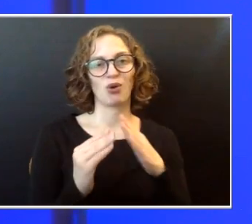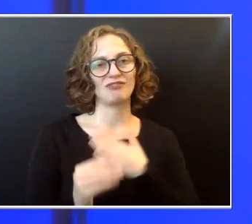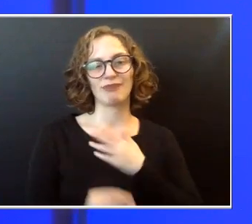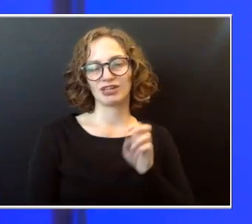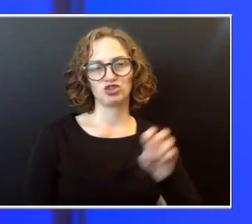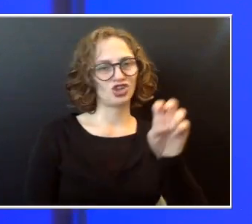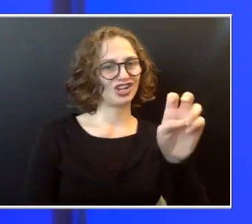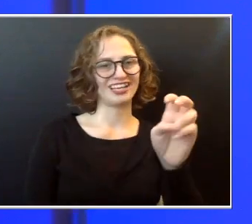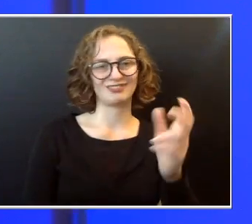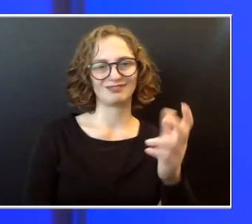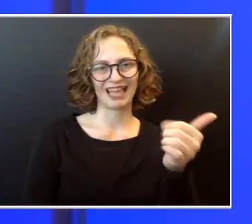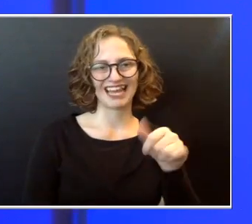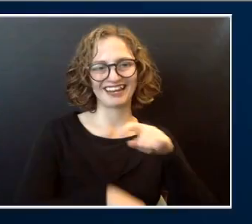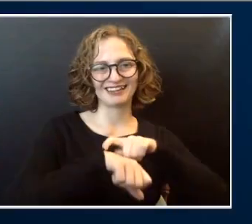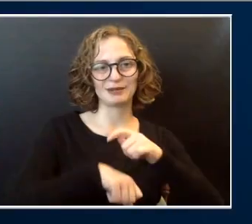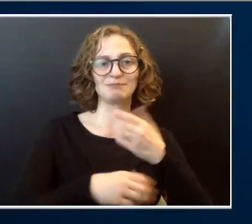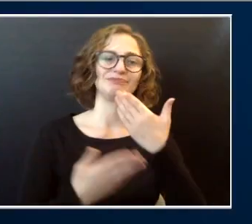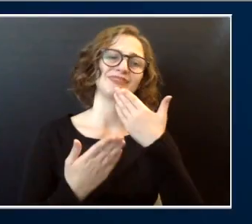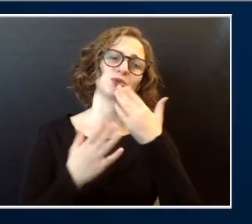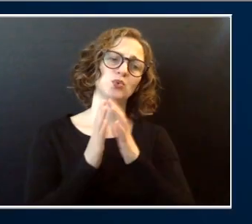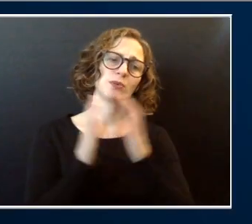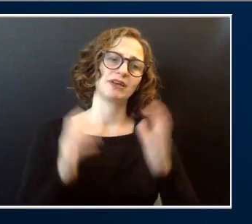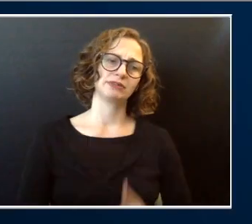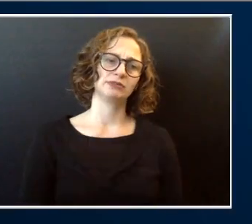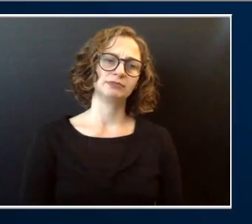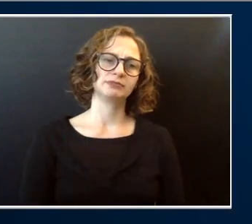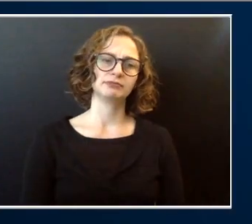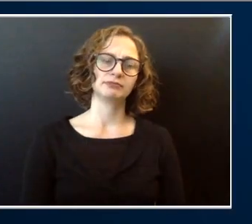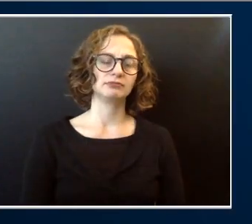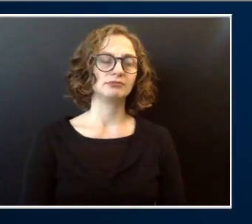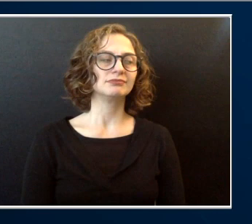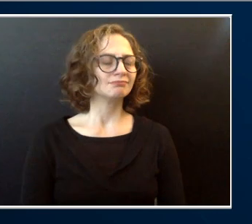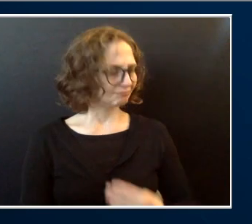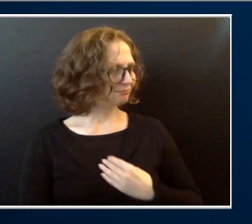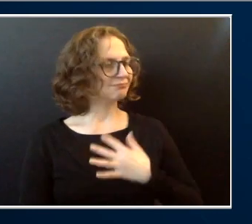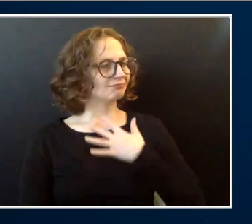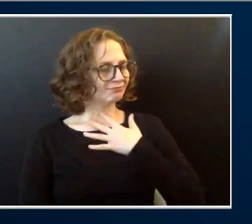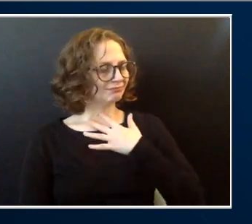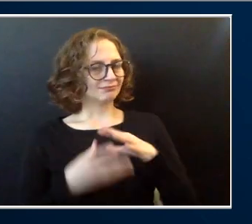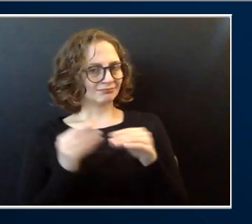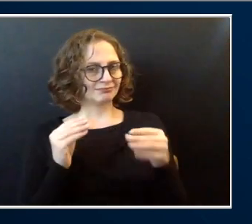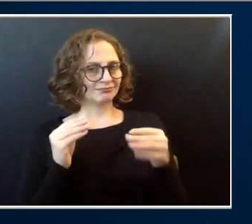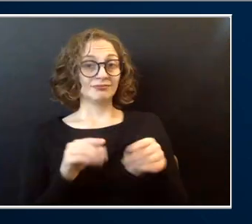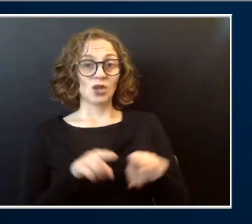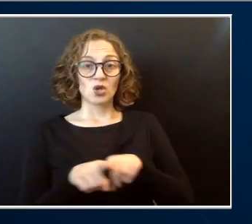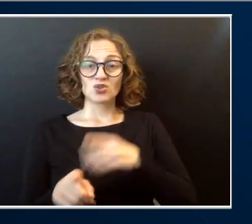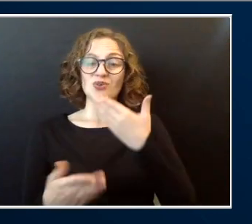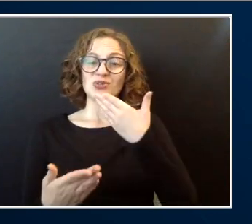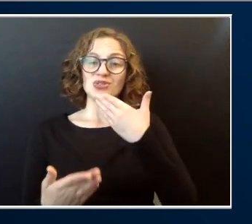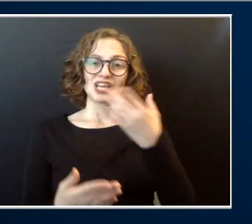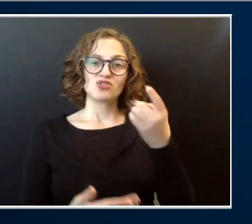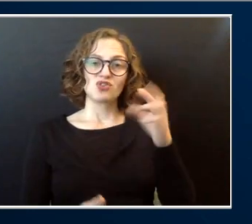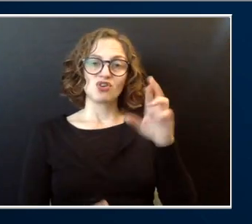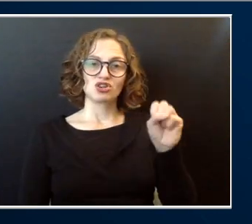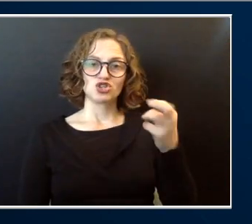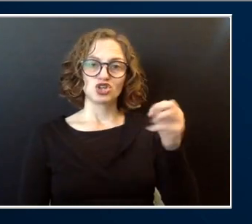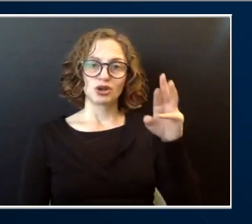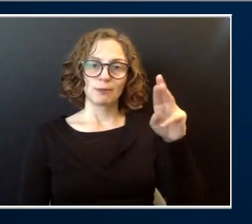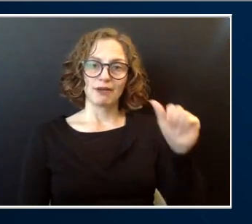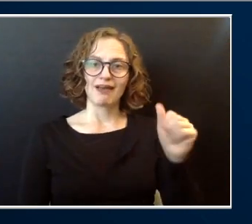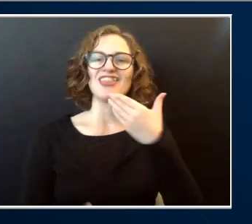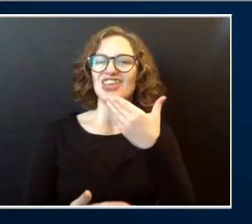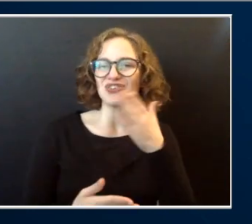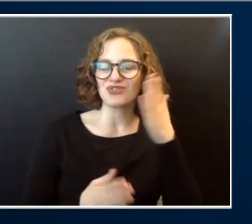have. Thank you so much. I think it's inspirational. And Dr. Sharma, thanks for sharing too, and thanks for having such a great patient. Oh,